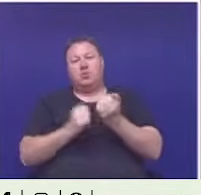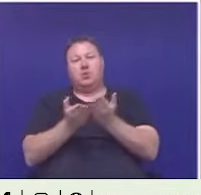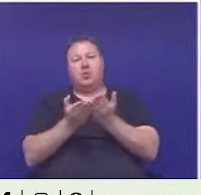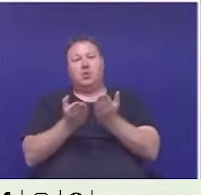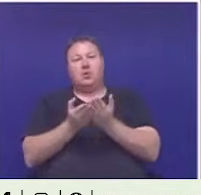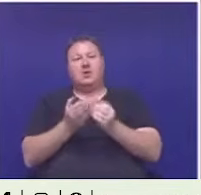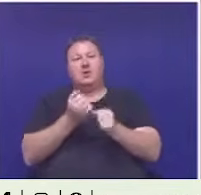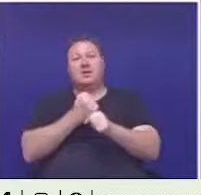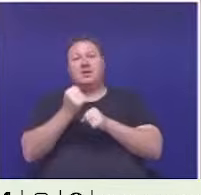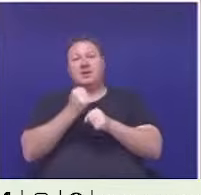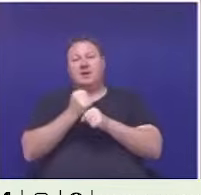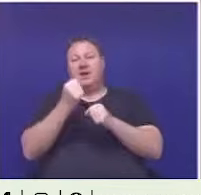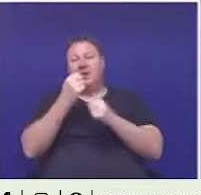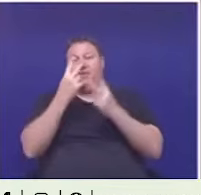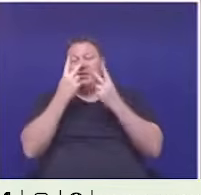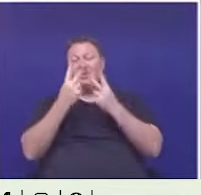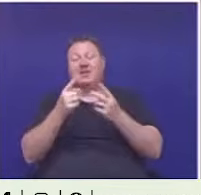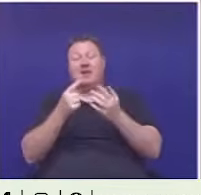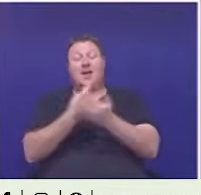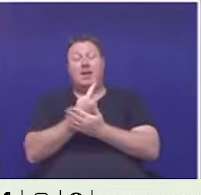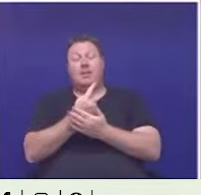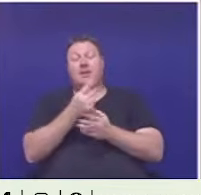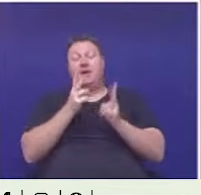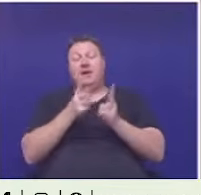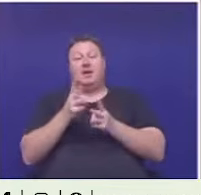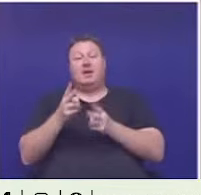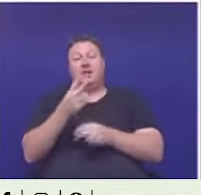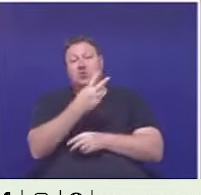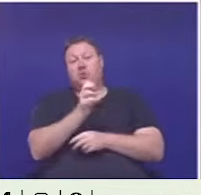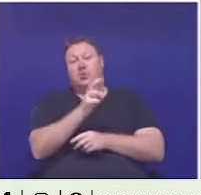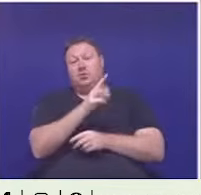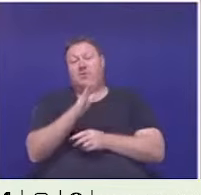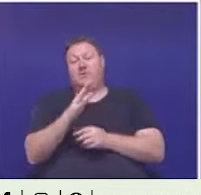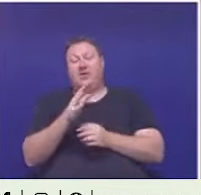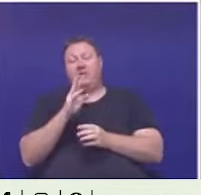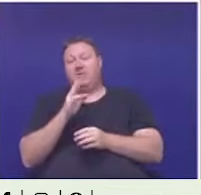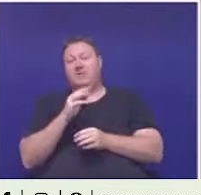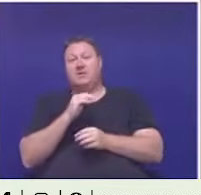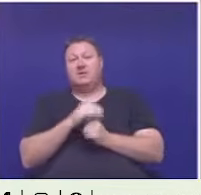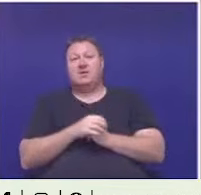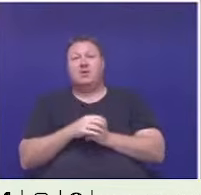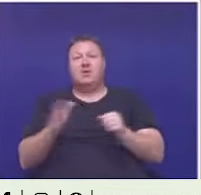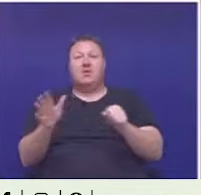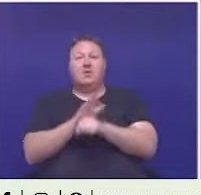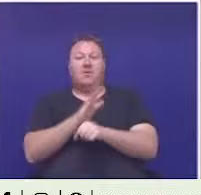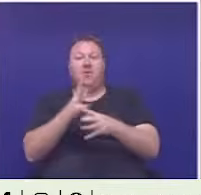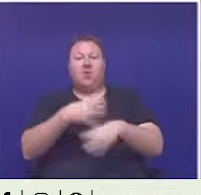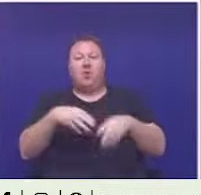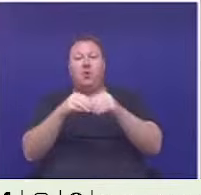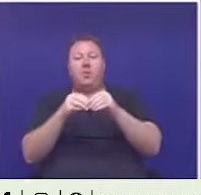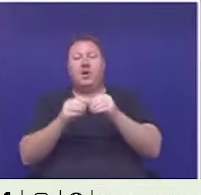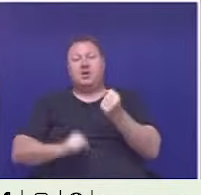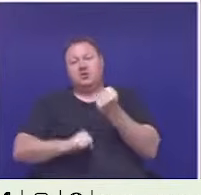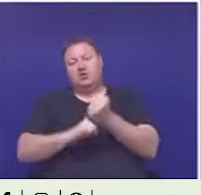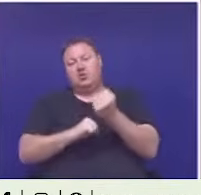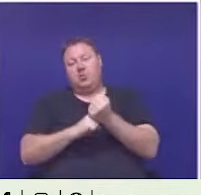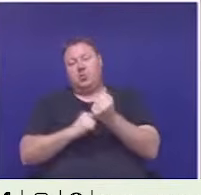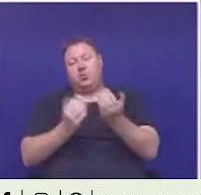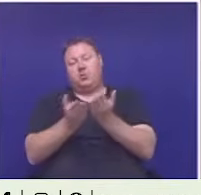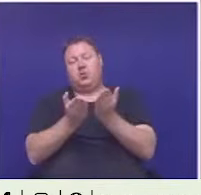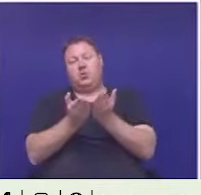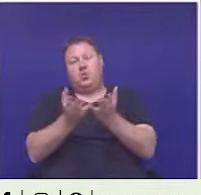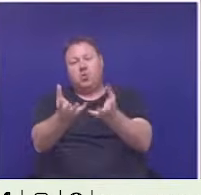can never see what happened in 2025 happen again. So that is the full package of support that the school